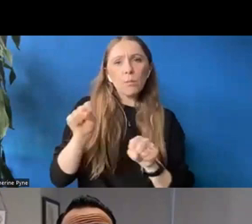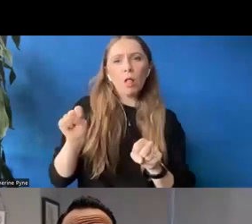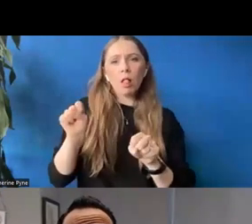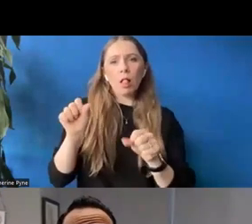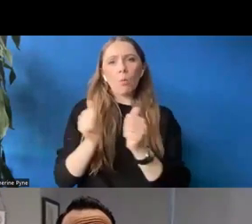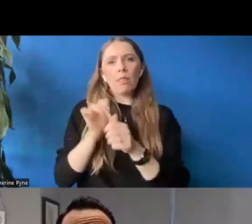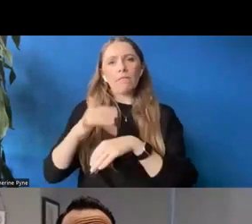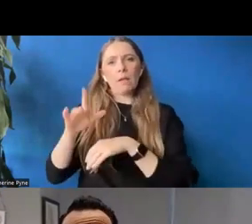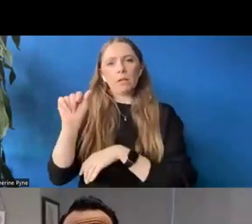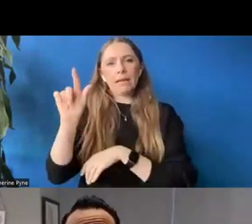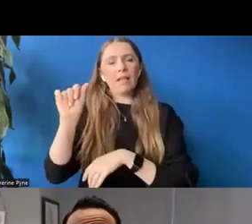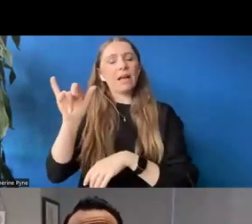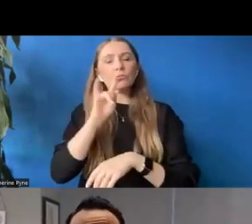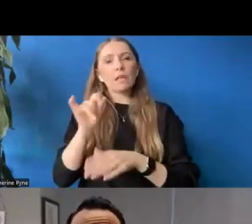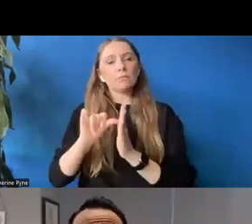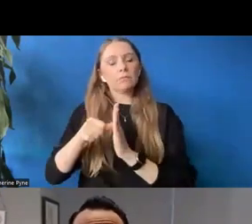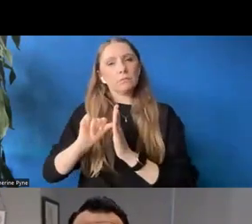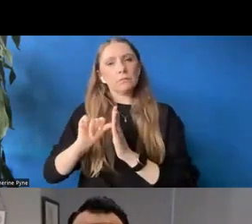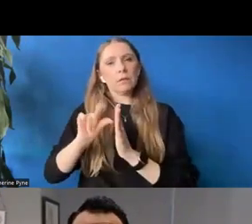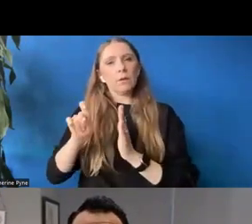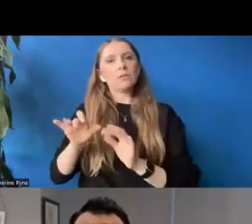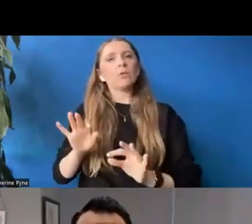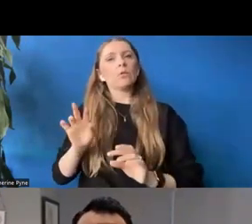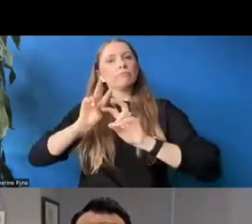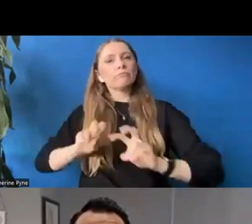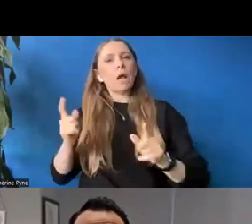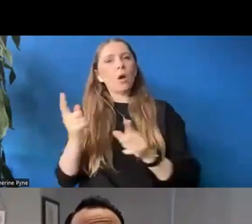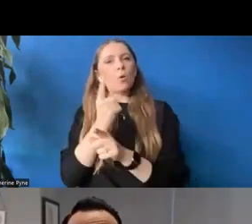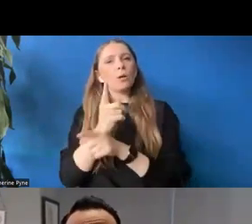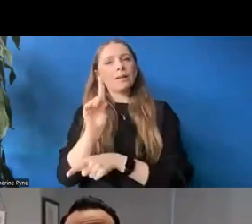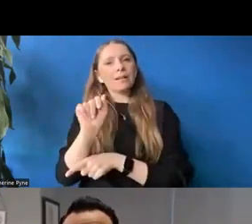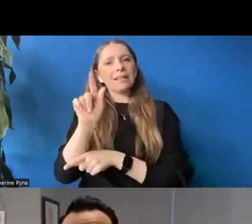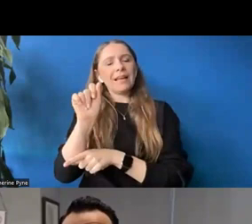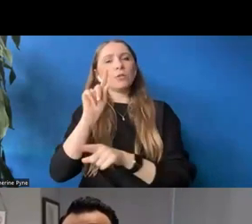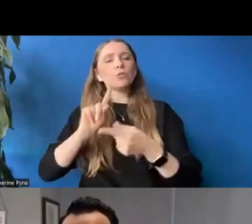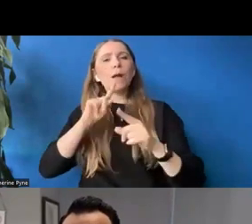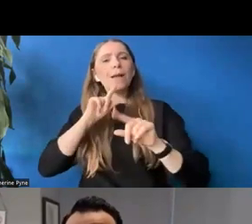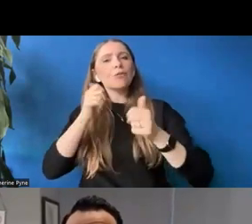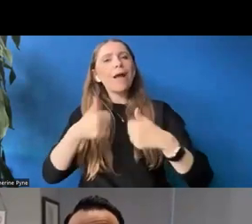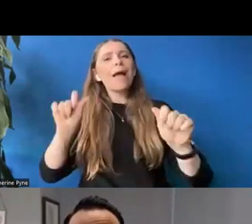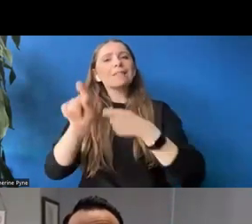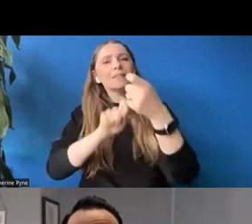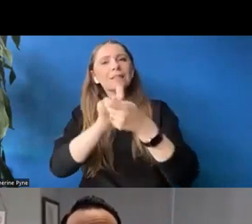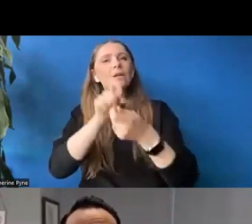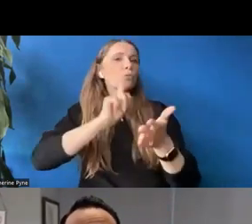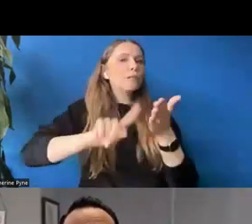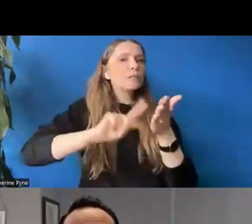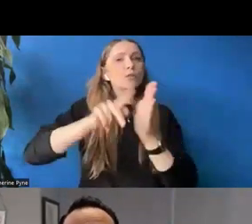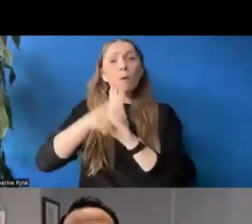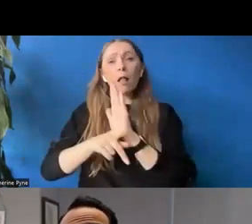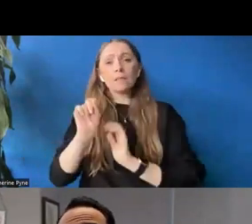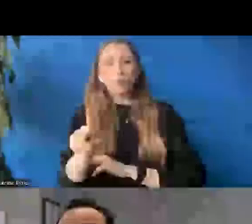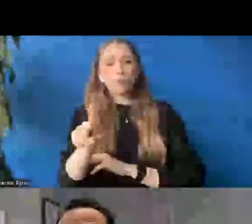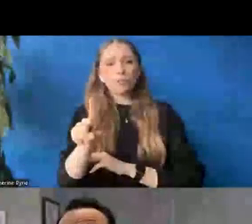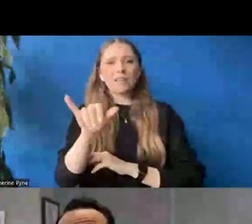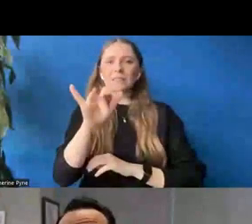Also a key pillar, evaluating the appropriateness for the data to answer any particular research or policy question. And